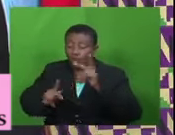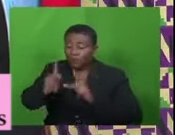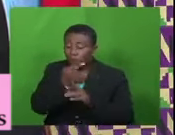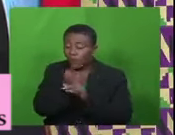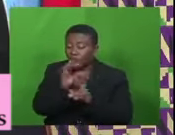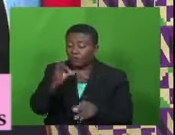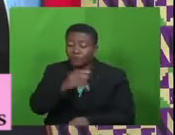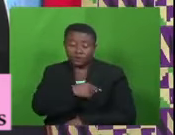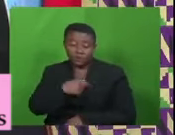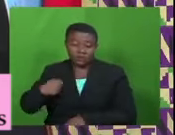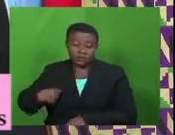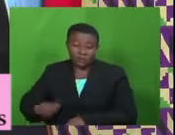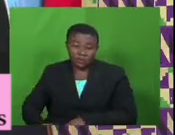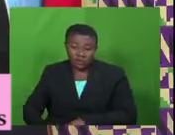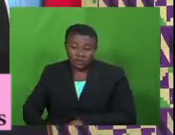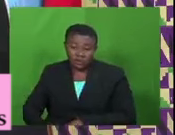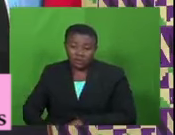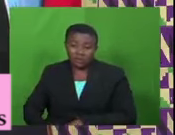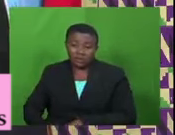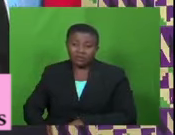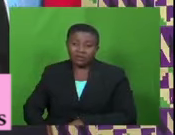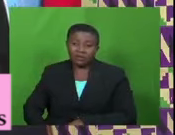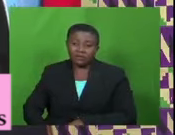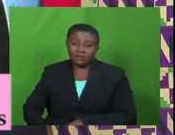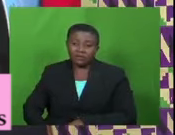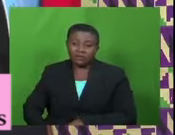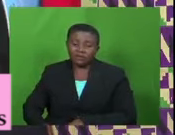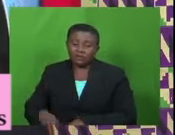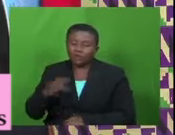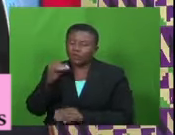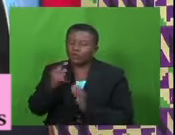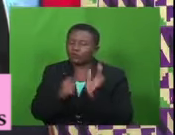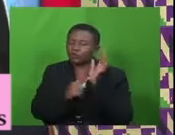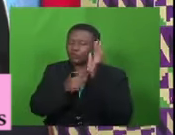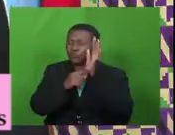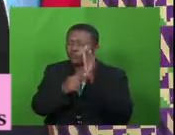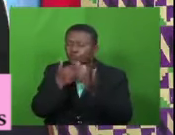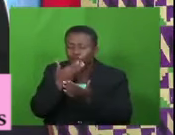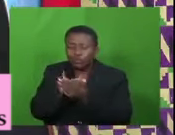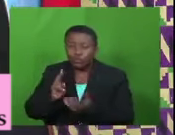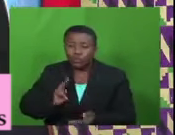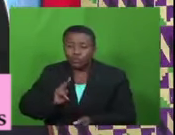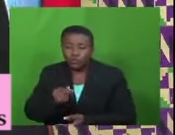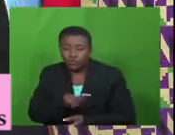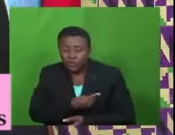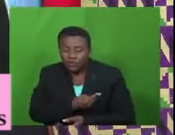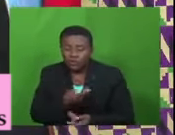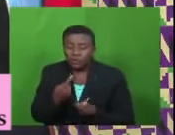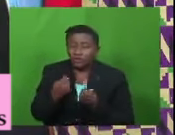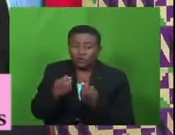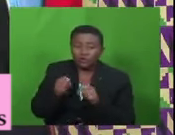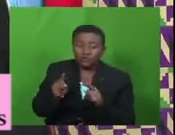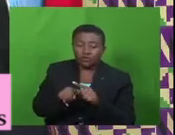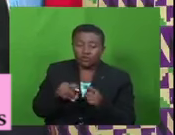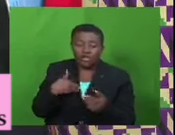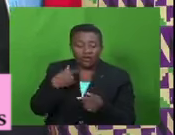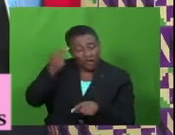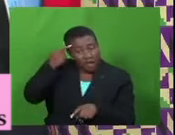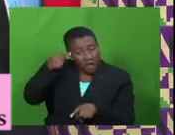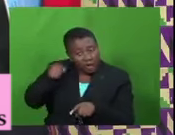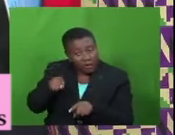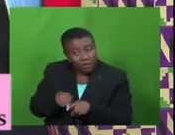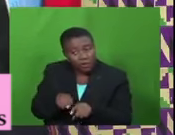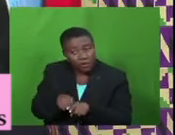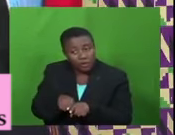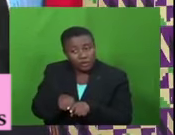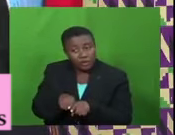China for the cooperation they have so far exhibited to us in attempting to reach an agreement and in their